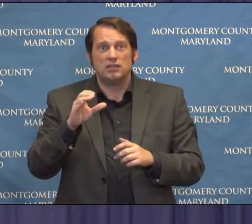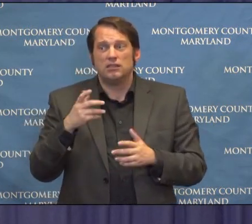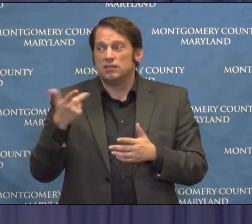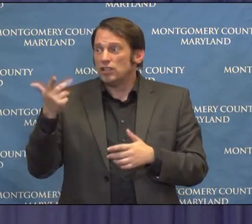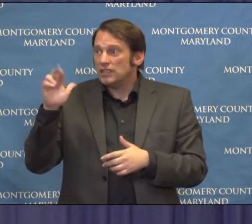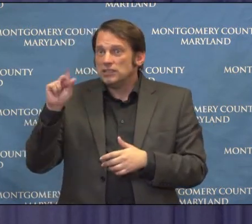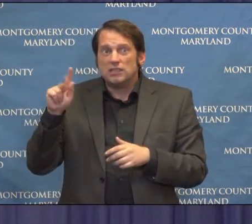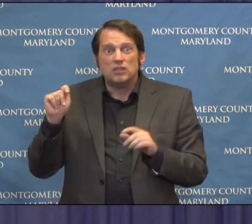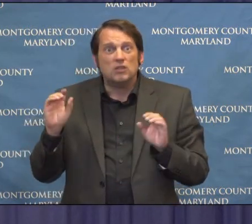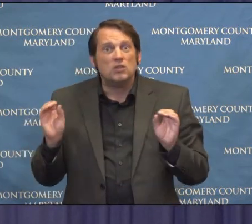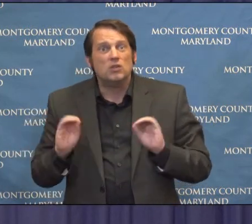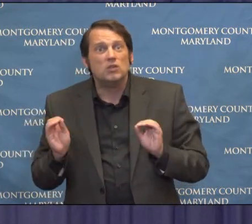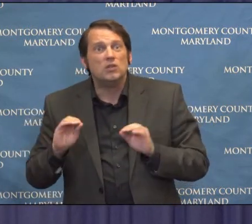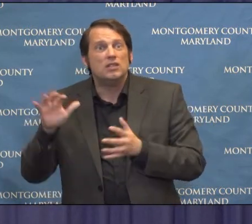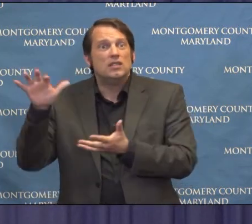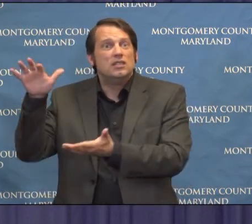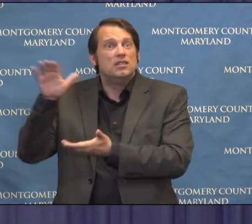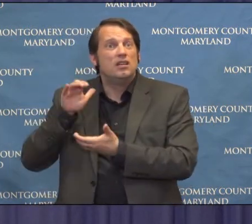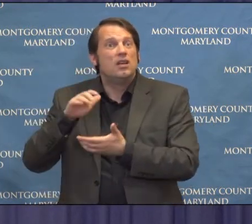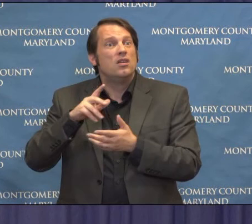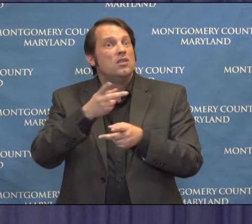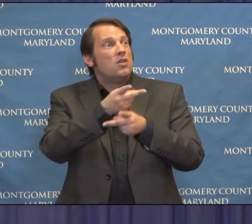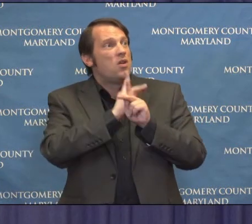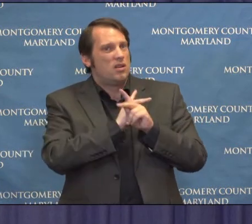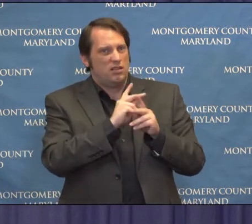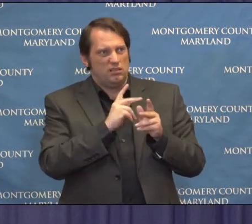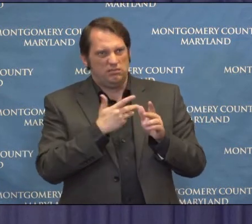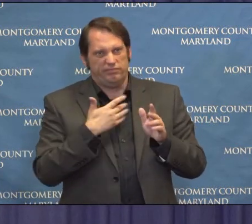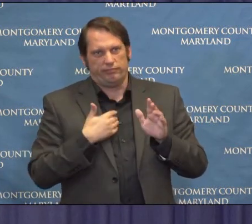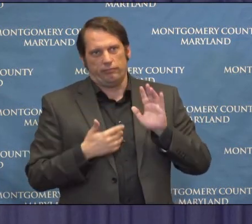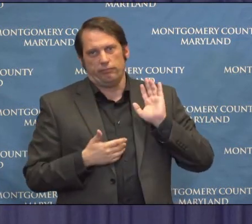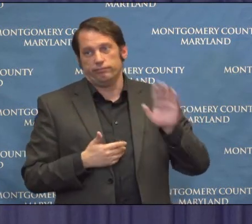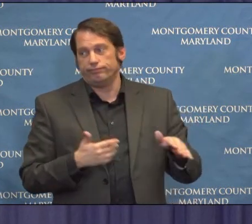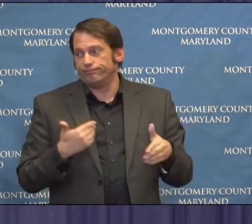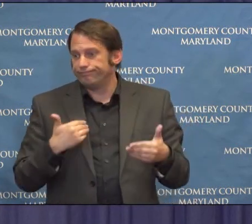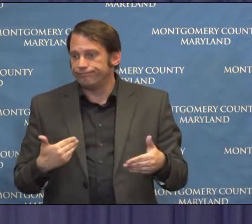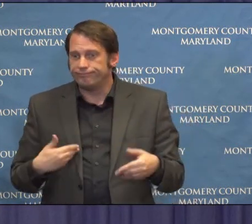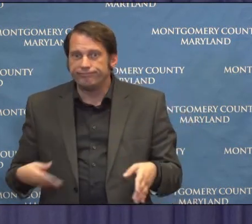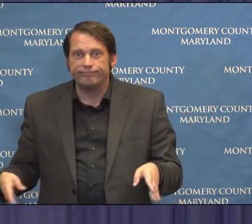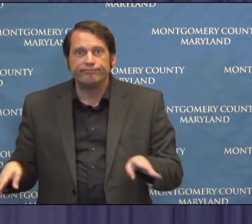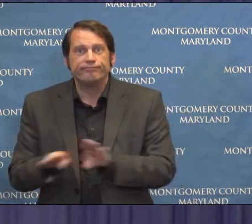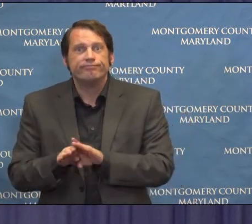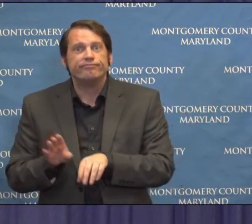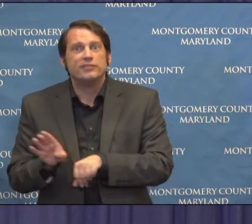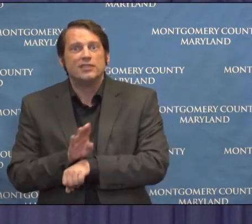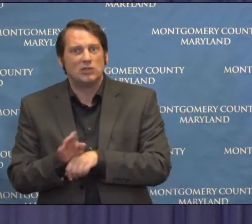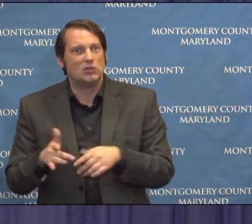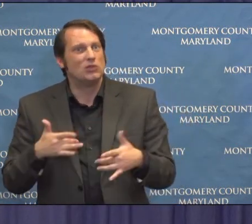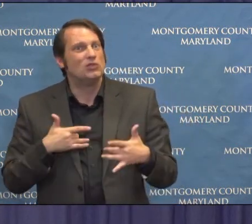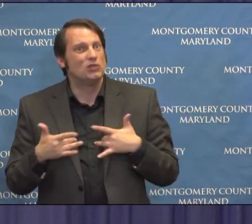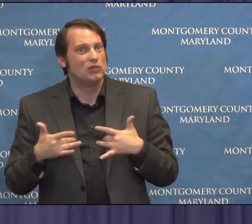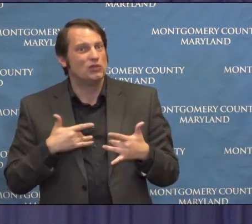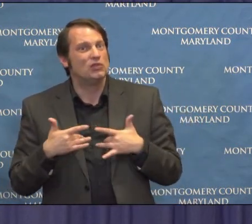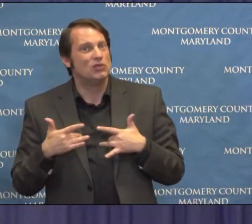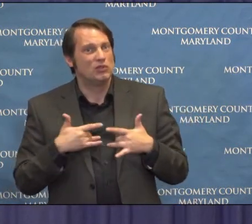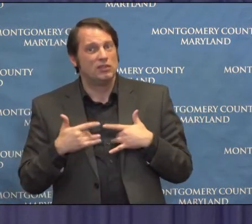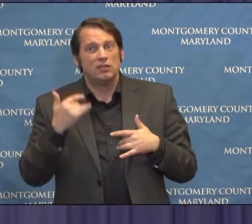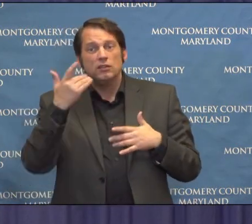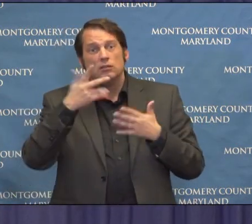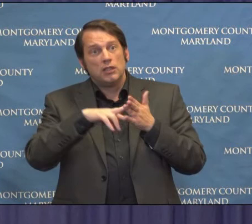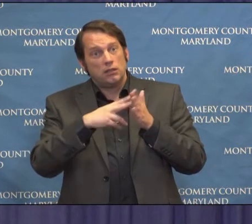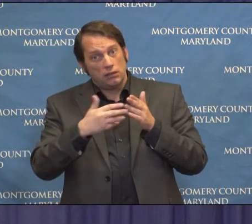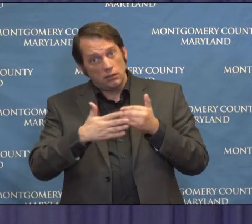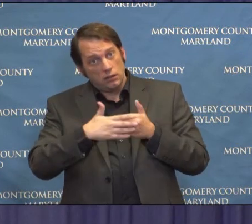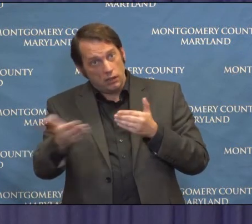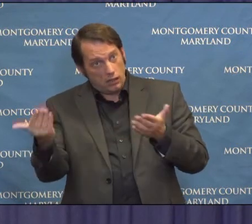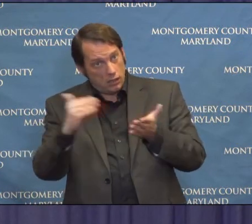worth taking out the loans and they're not going to open again. And if those businesses don't open again, people aren't going to get jobs again. And this is going to